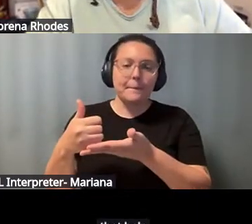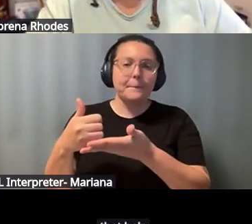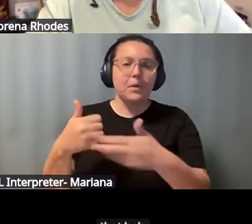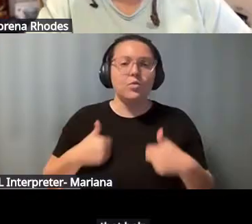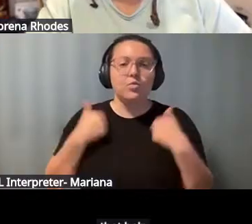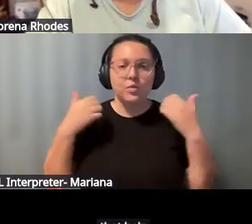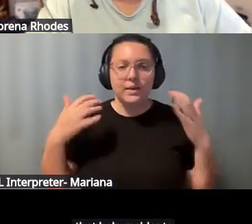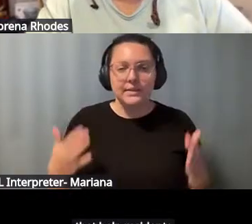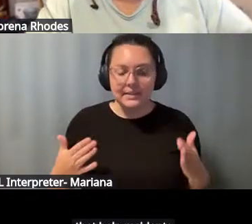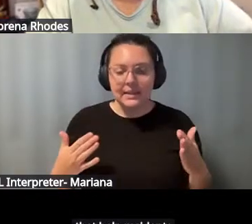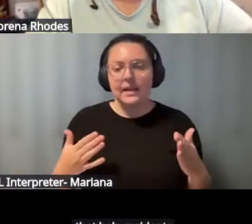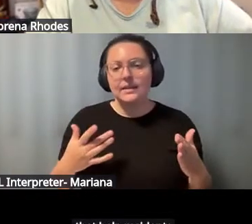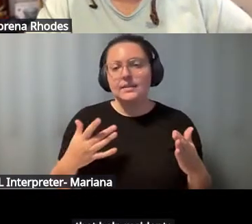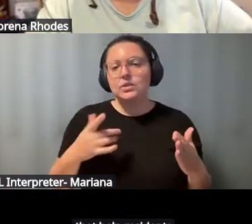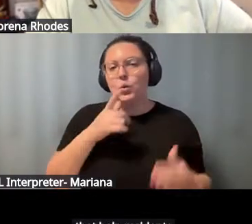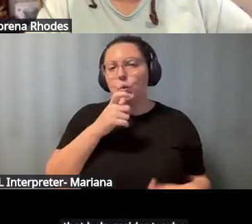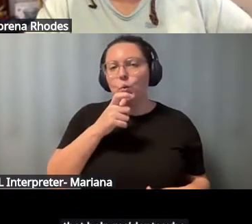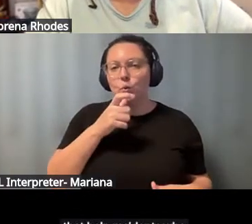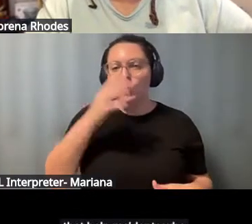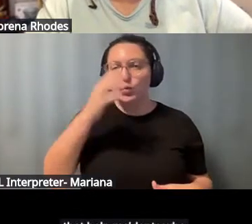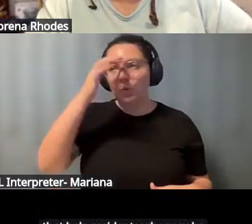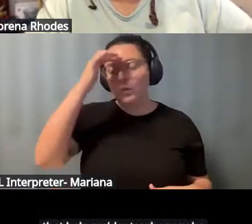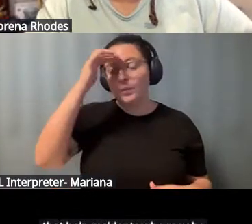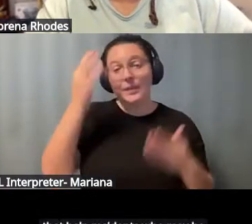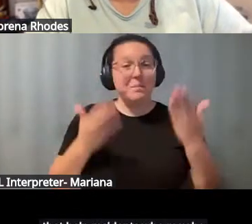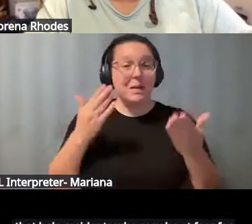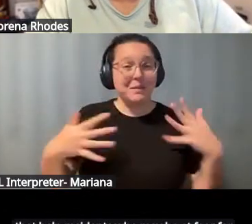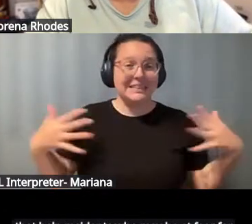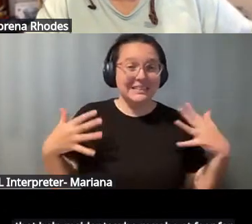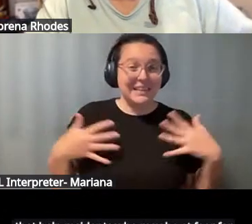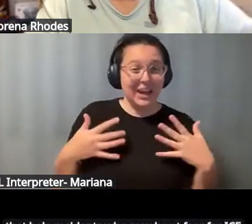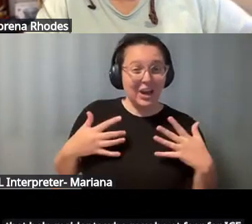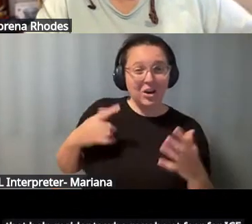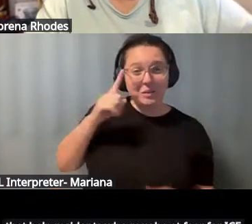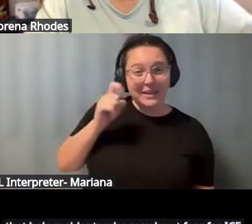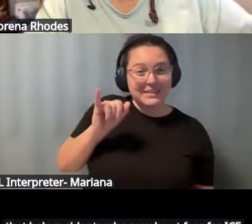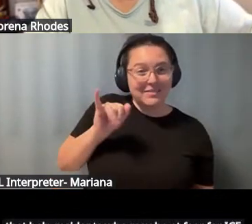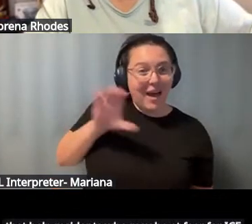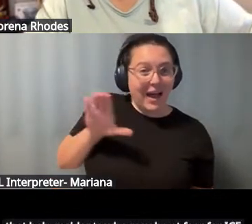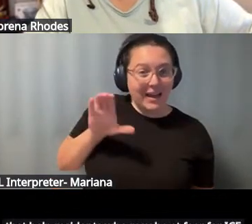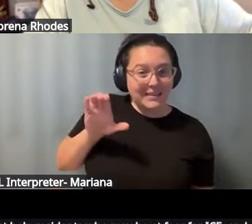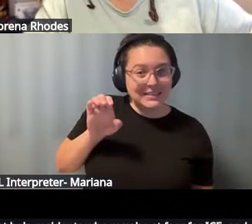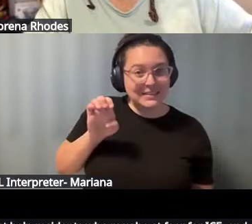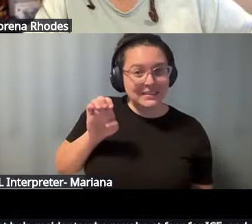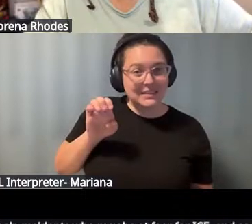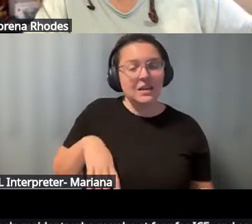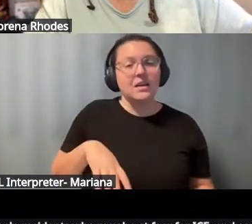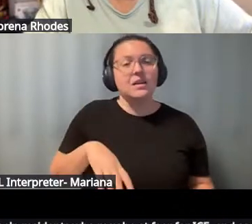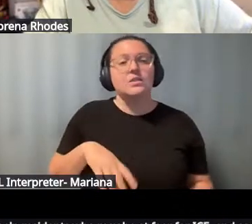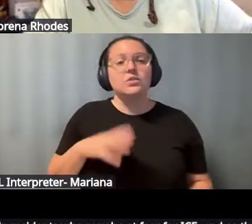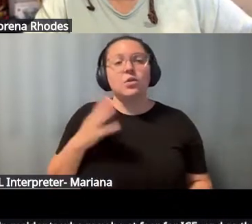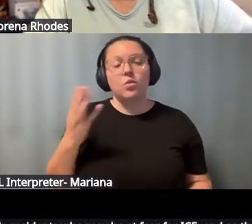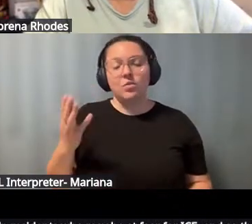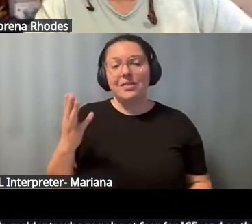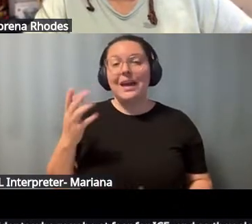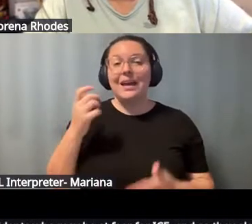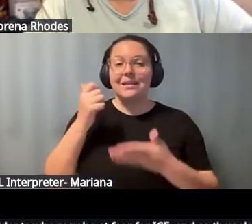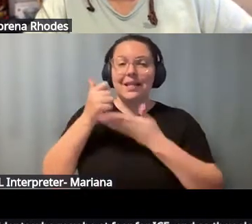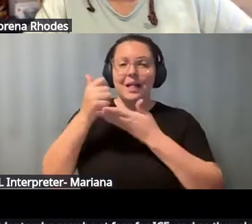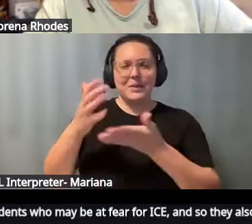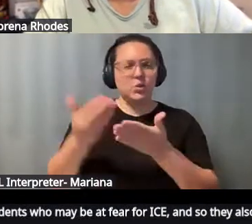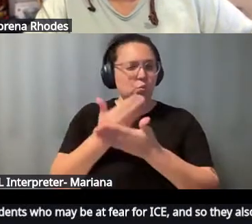residents who may be at fear for ICE. And so they also help those. That's a new